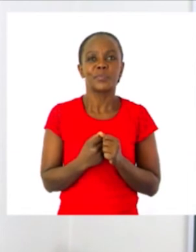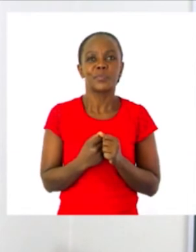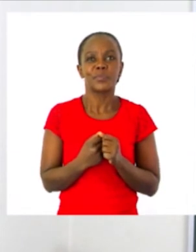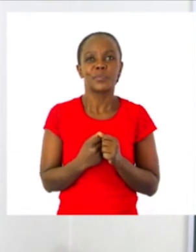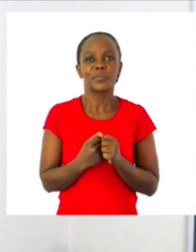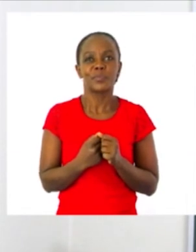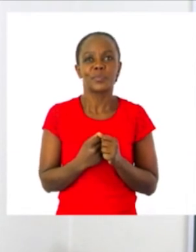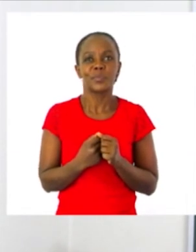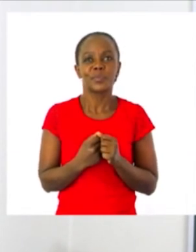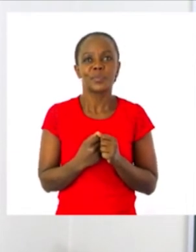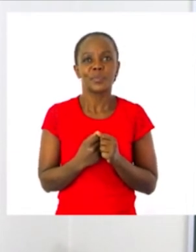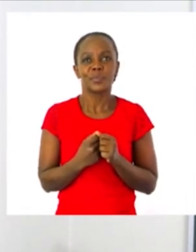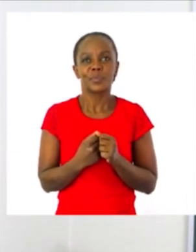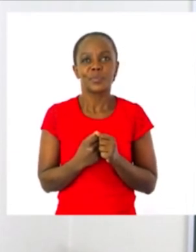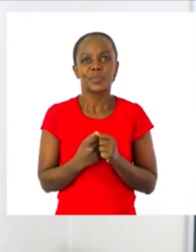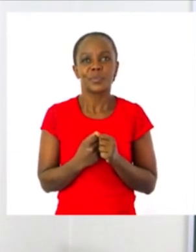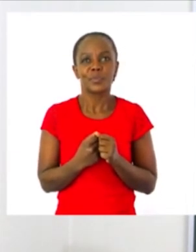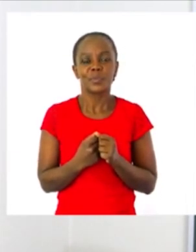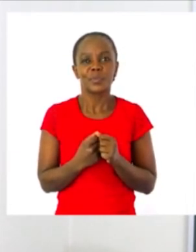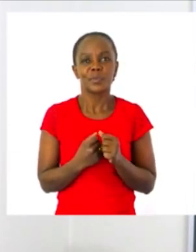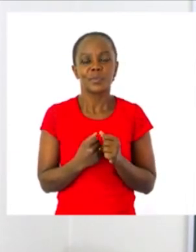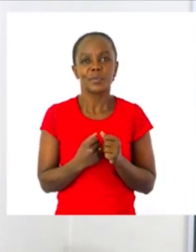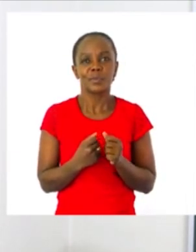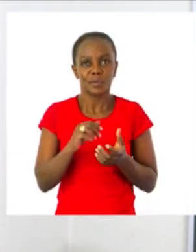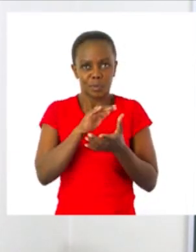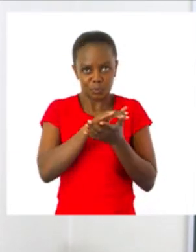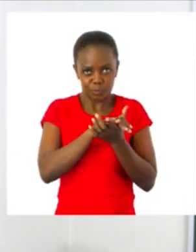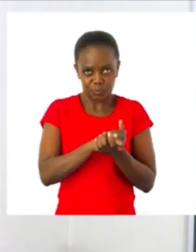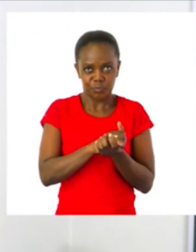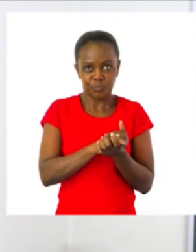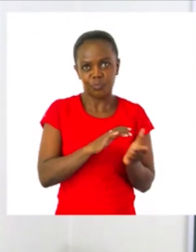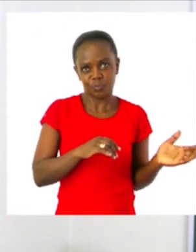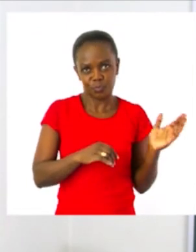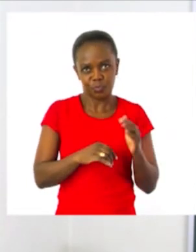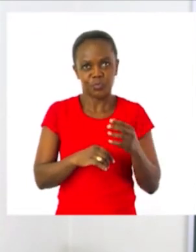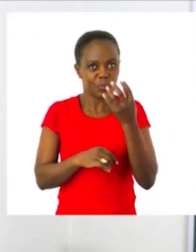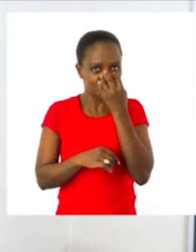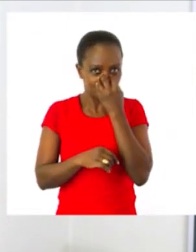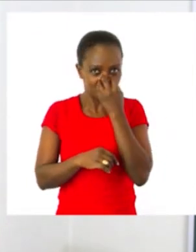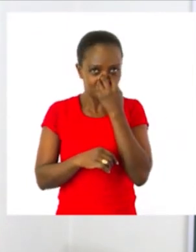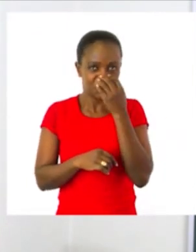Before we go, we are going to invite our friend, Zoshi.